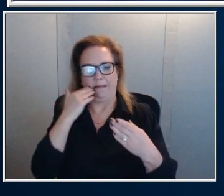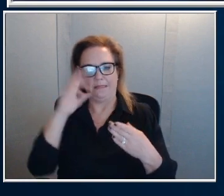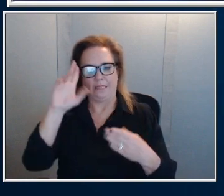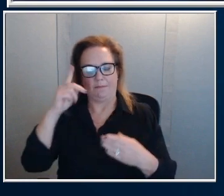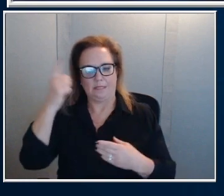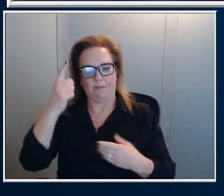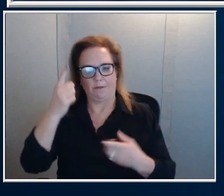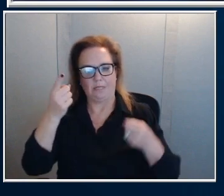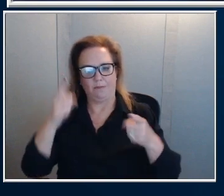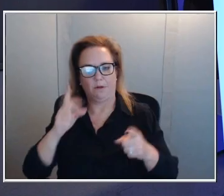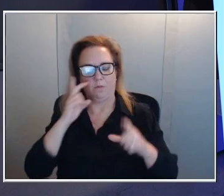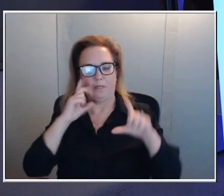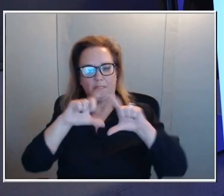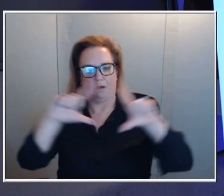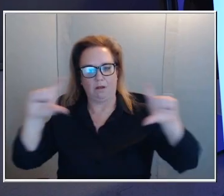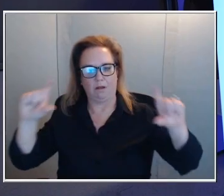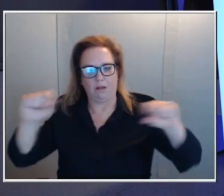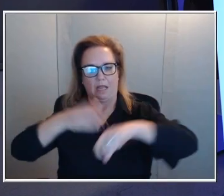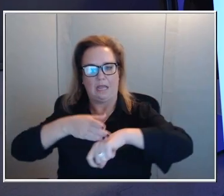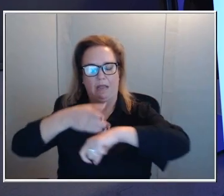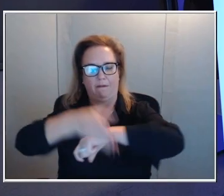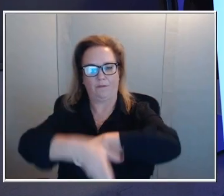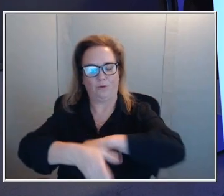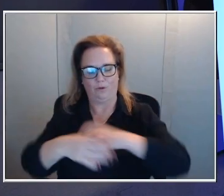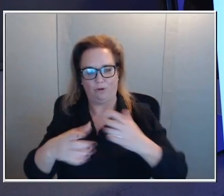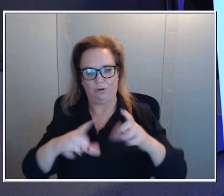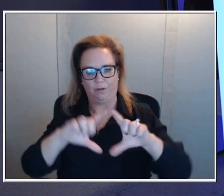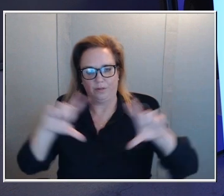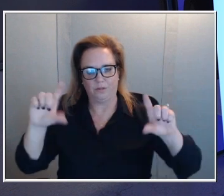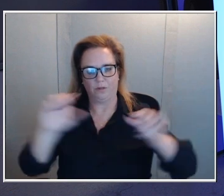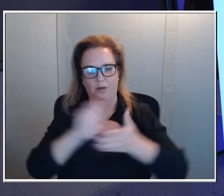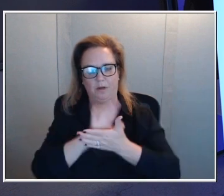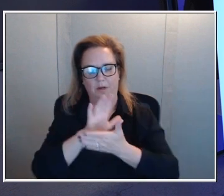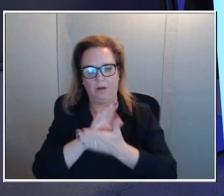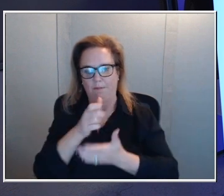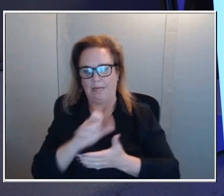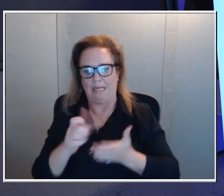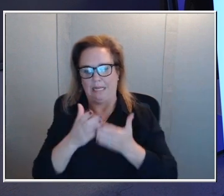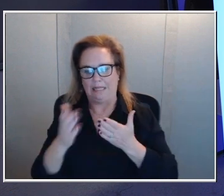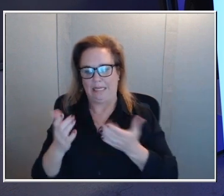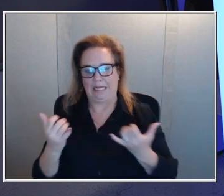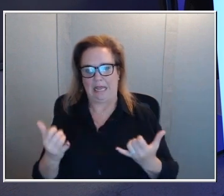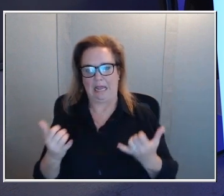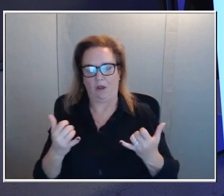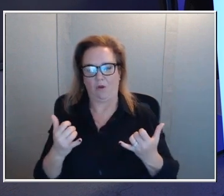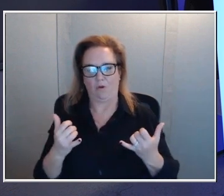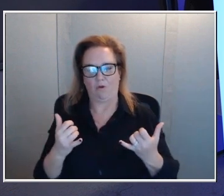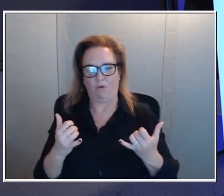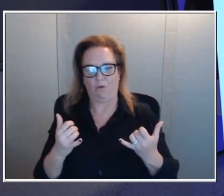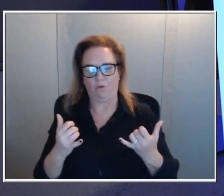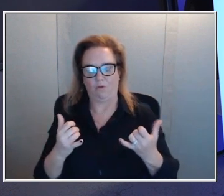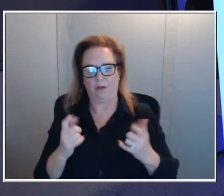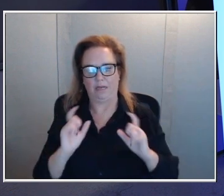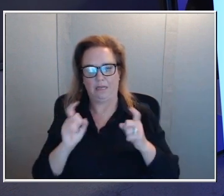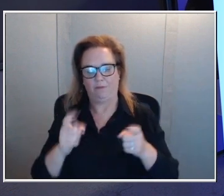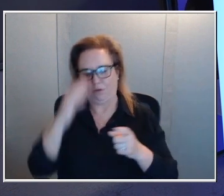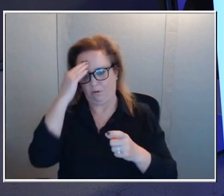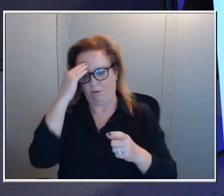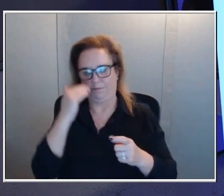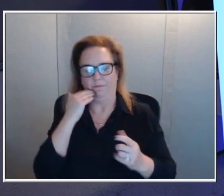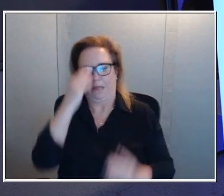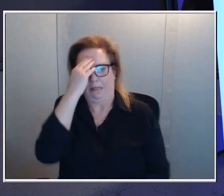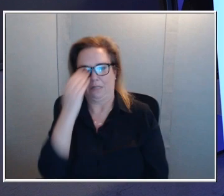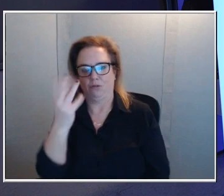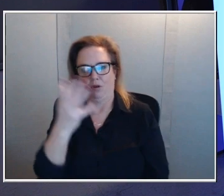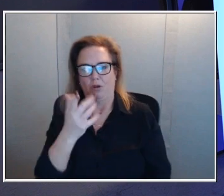mean, we saw after the after effect, but does anything that you have now implanted give any sort of heads up that